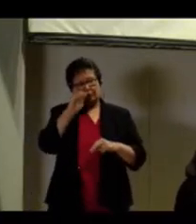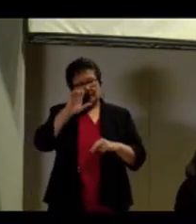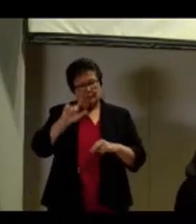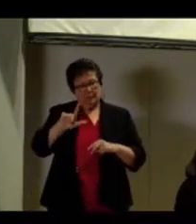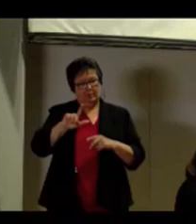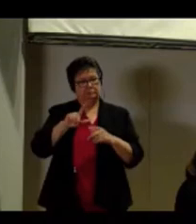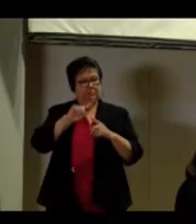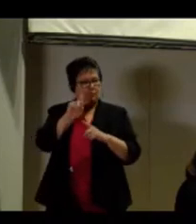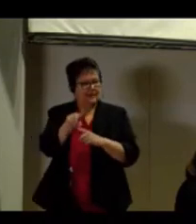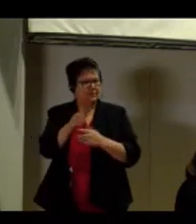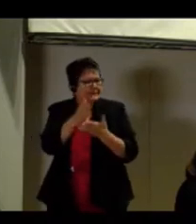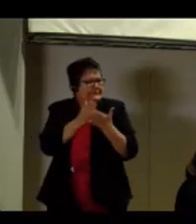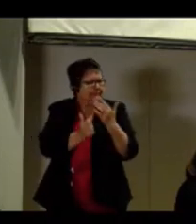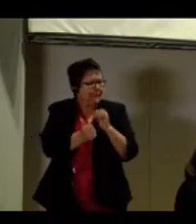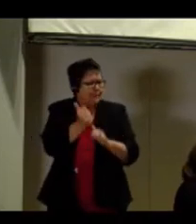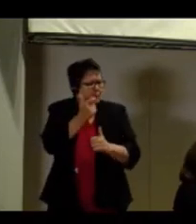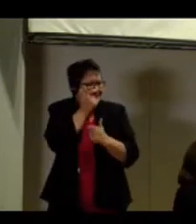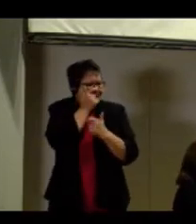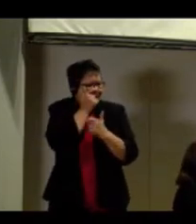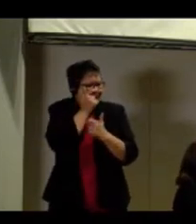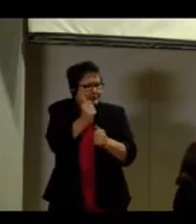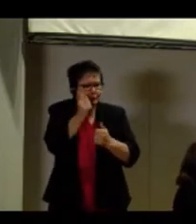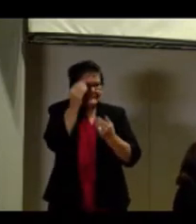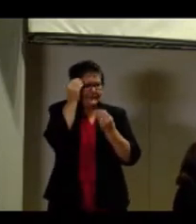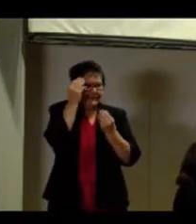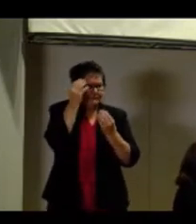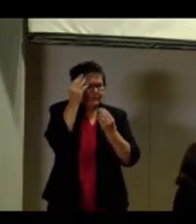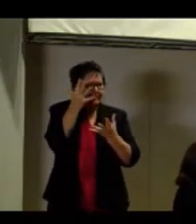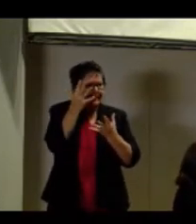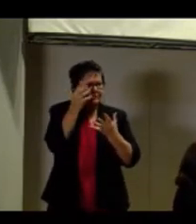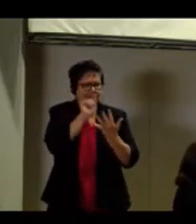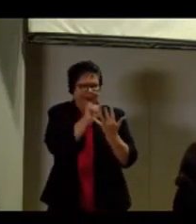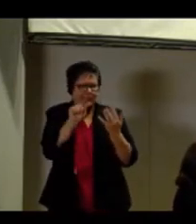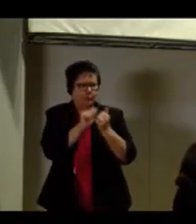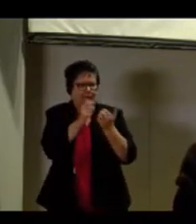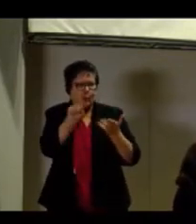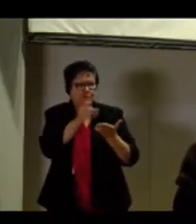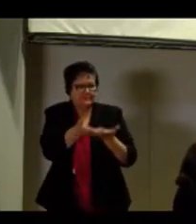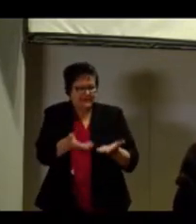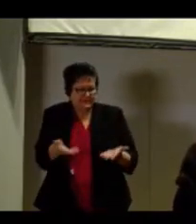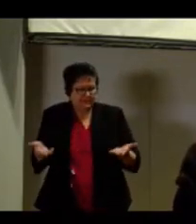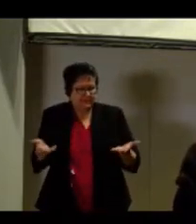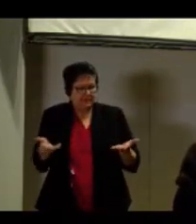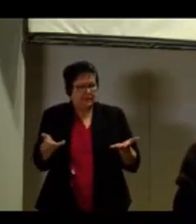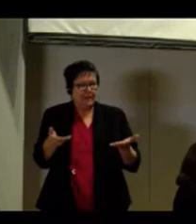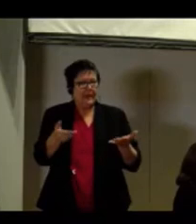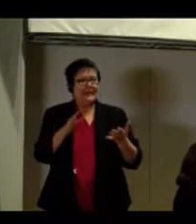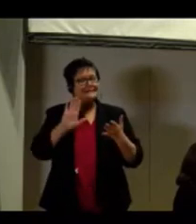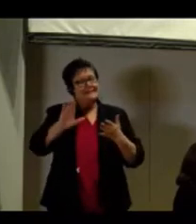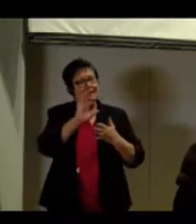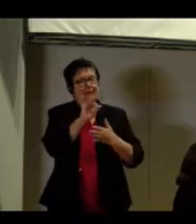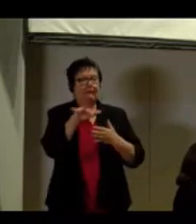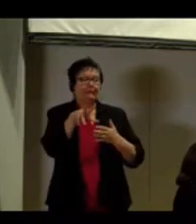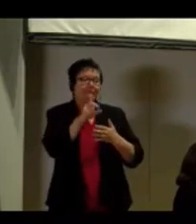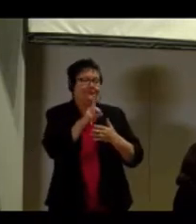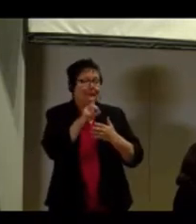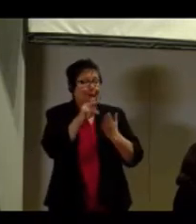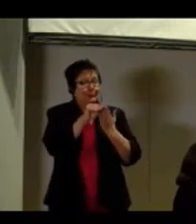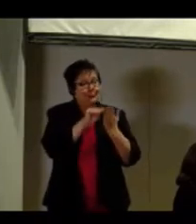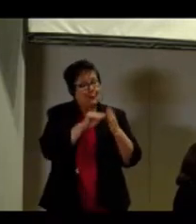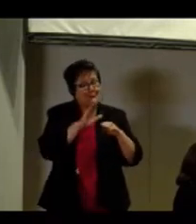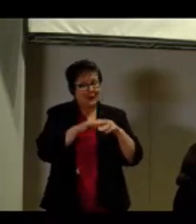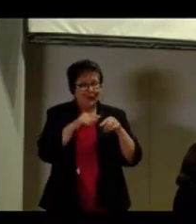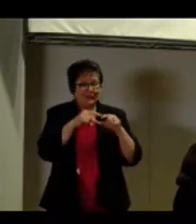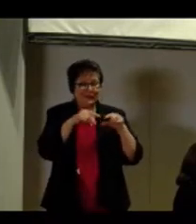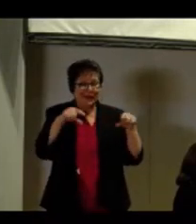of the most interesting information on those specimens is the sort of field notes on the labels,